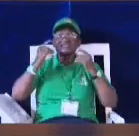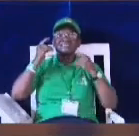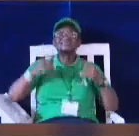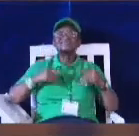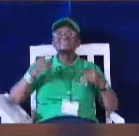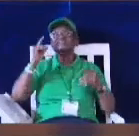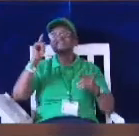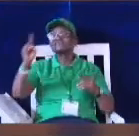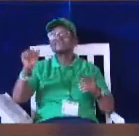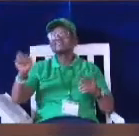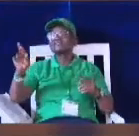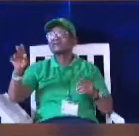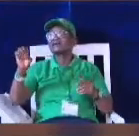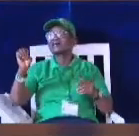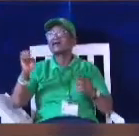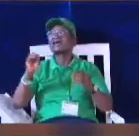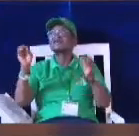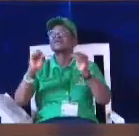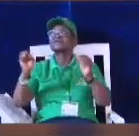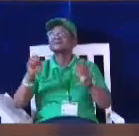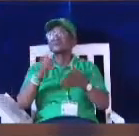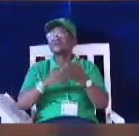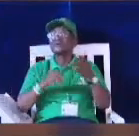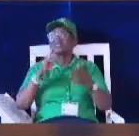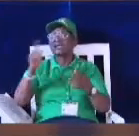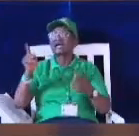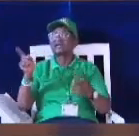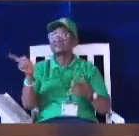"What are you talking about?"